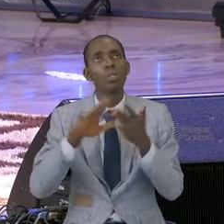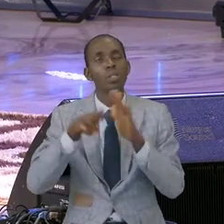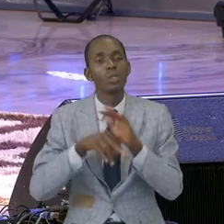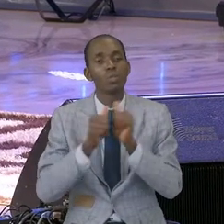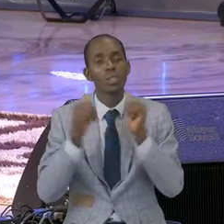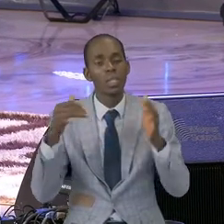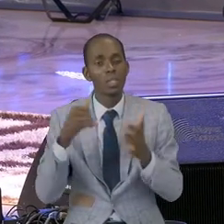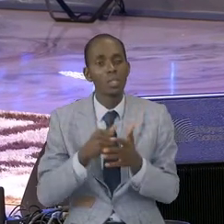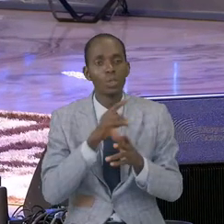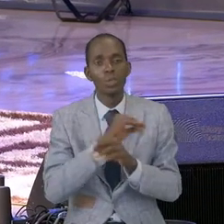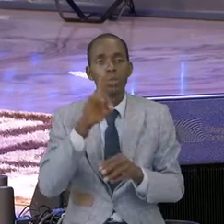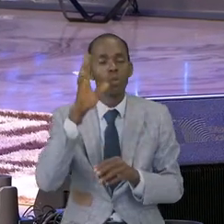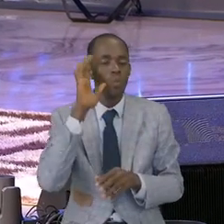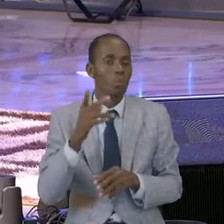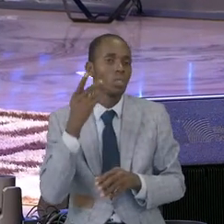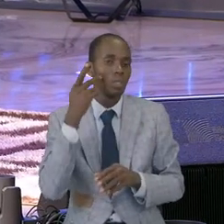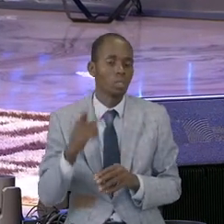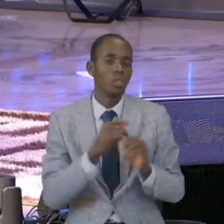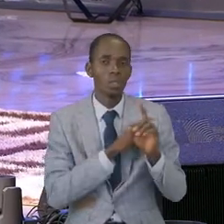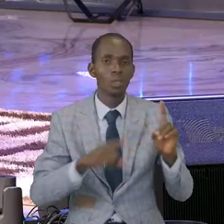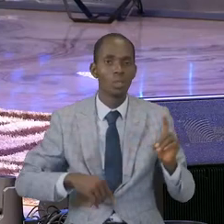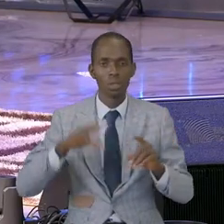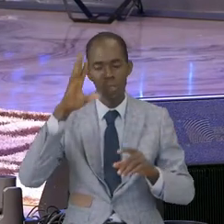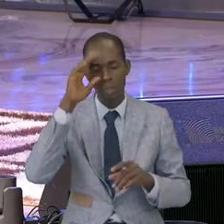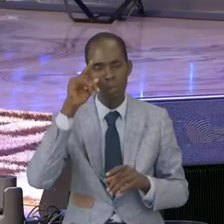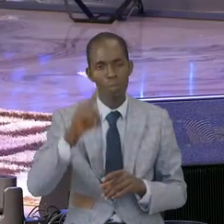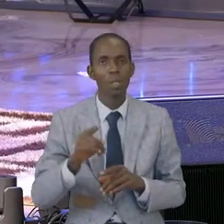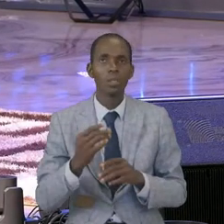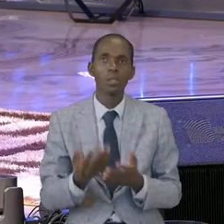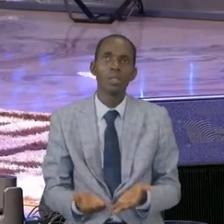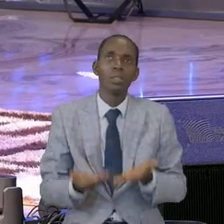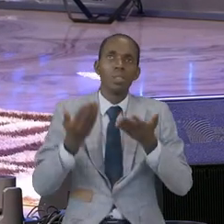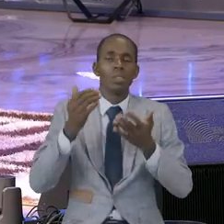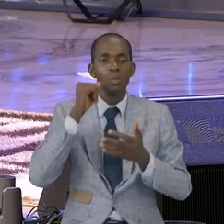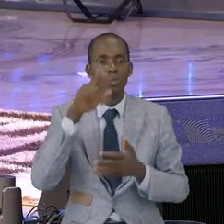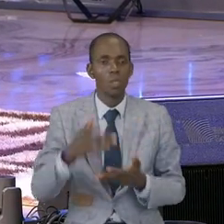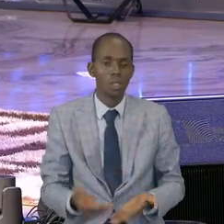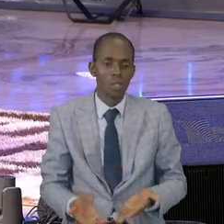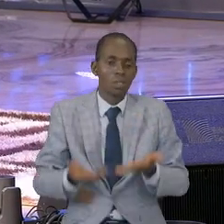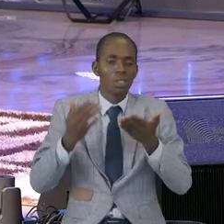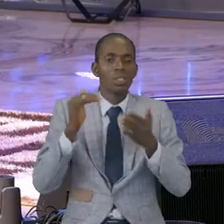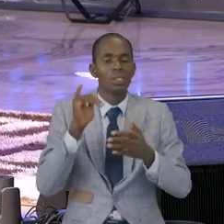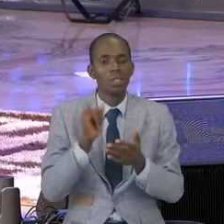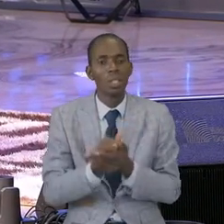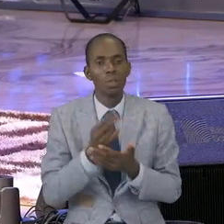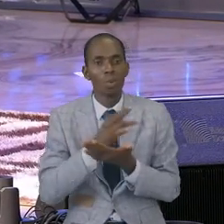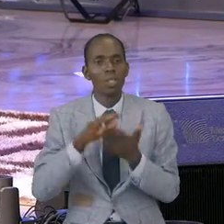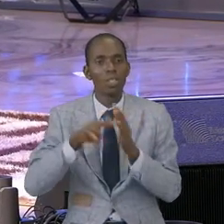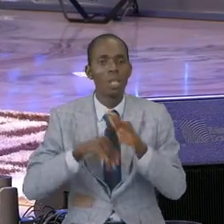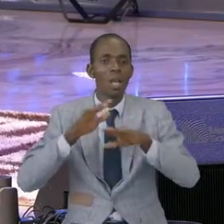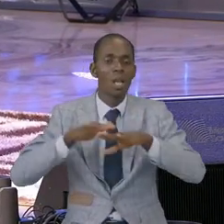the Lord. He elevates, she exalts that holiness above every other thing.